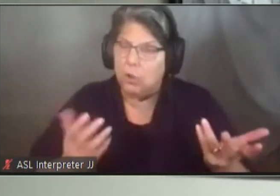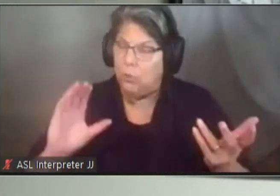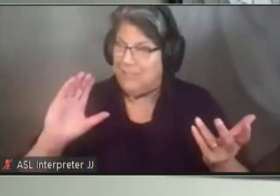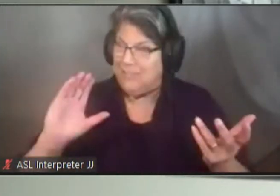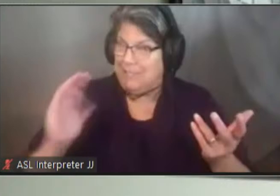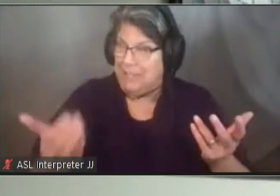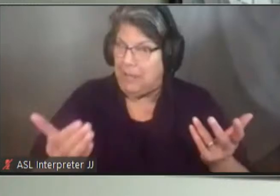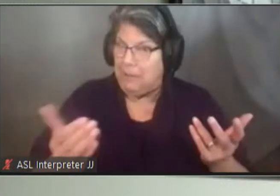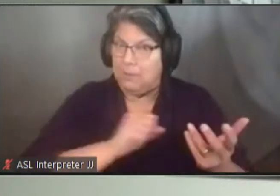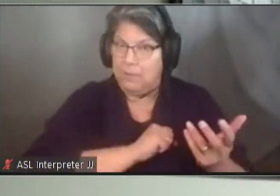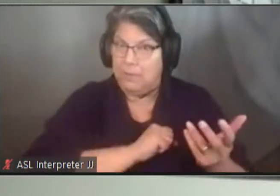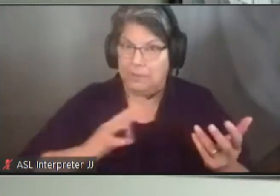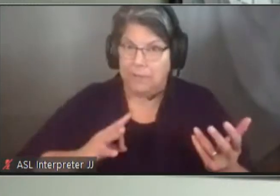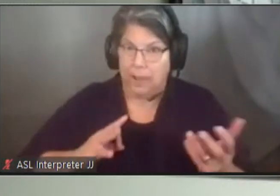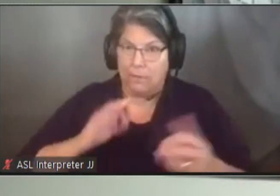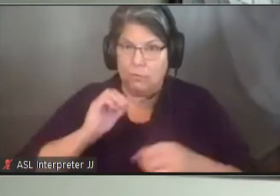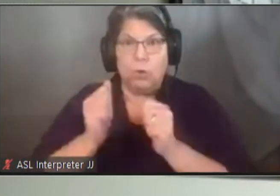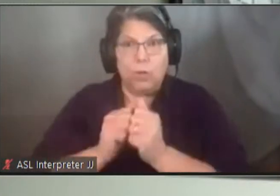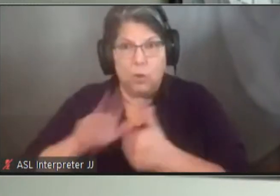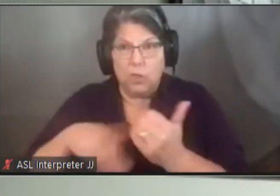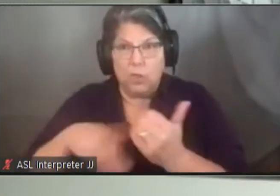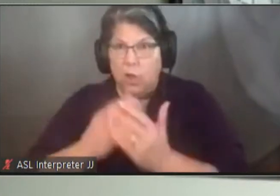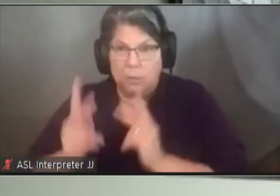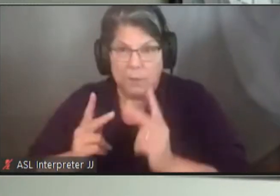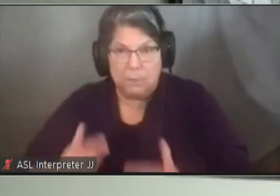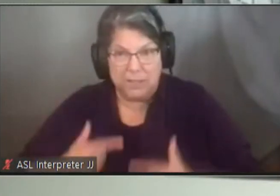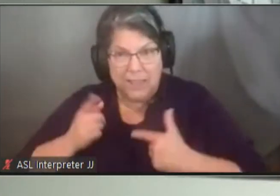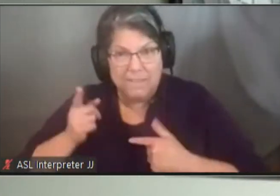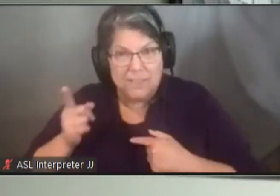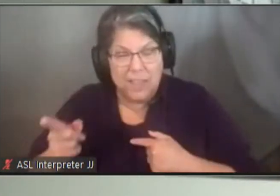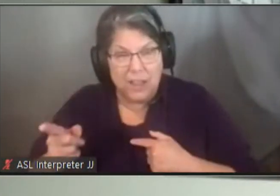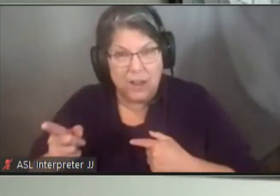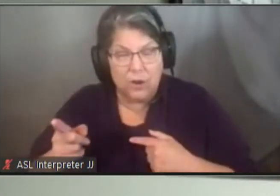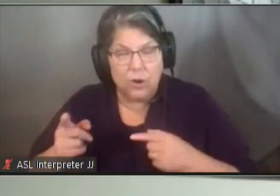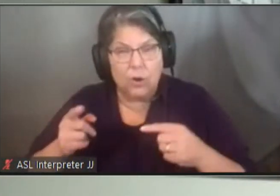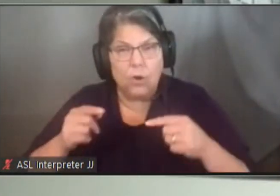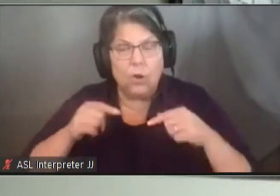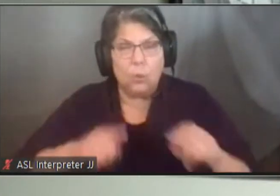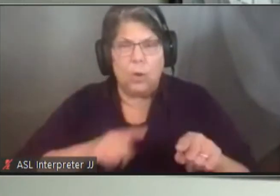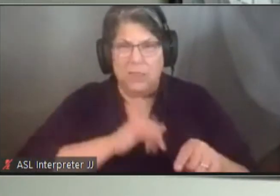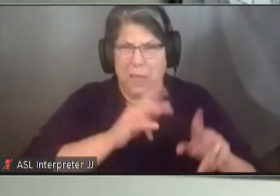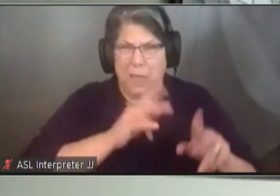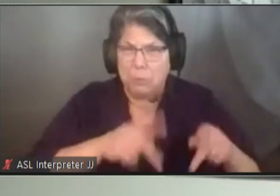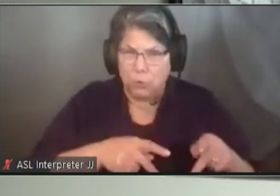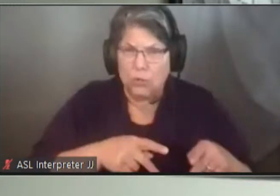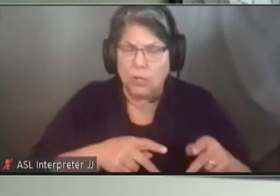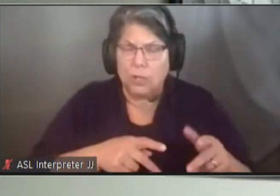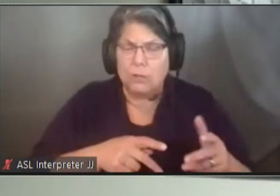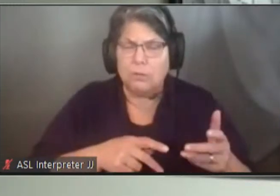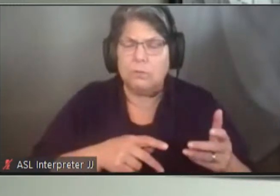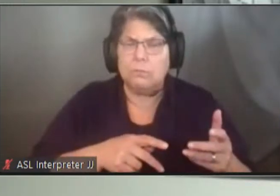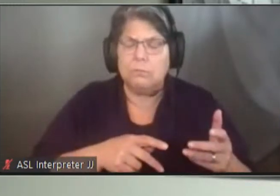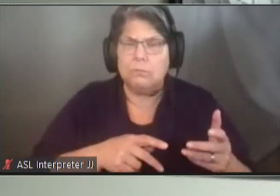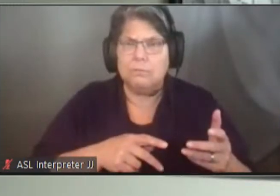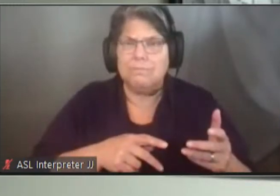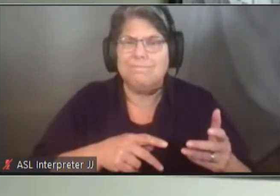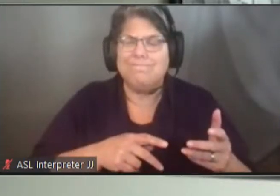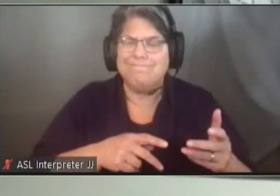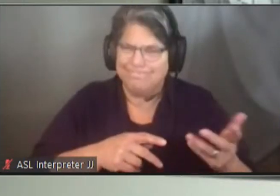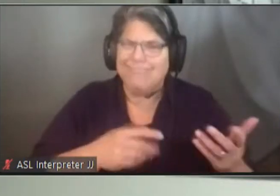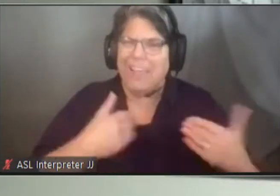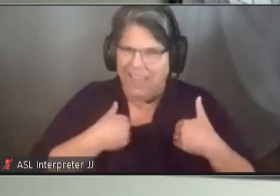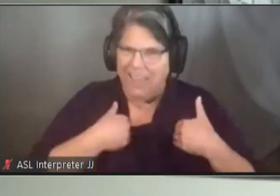was working with all of the residents while, I can't remember whether it was he or she was